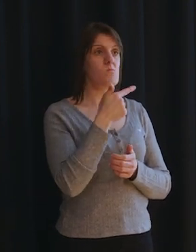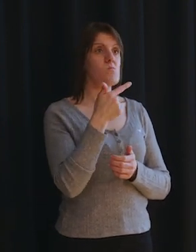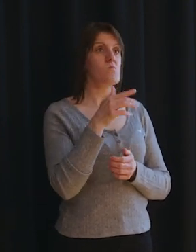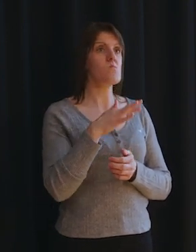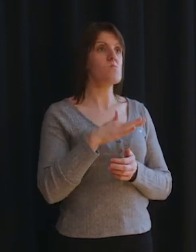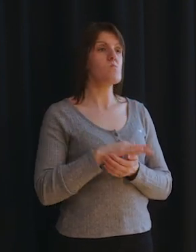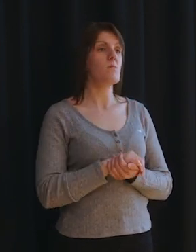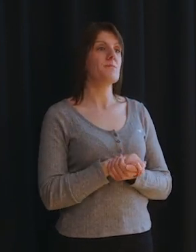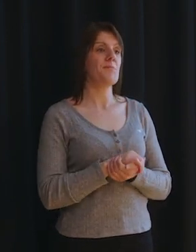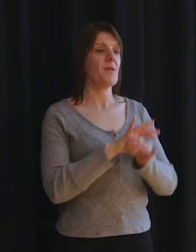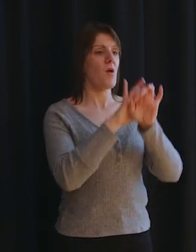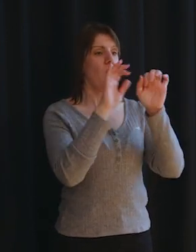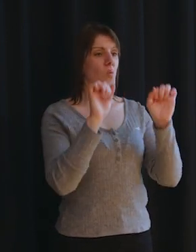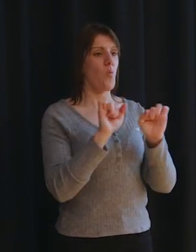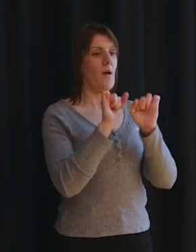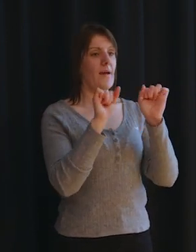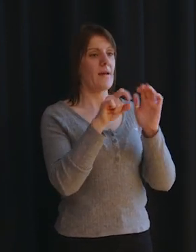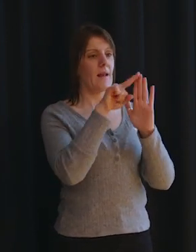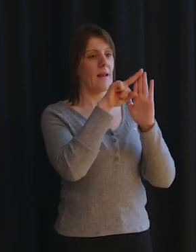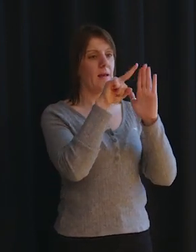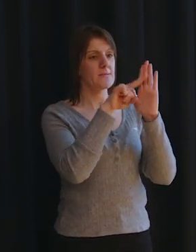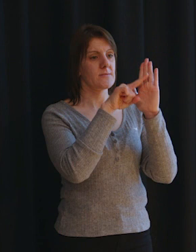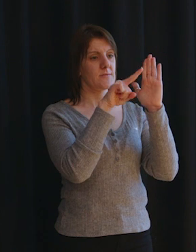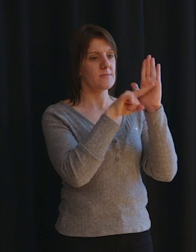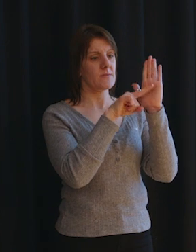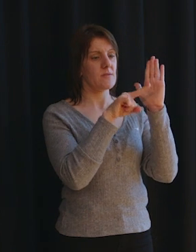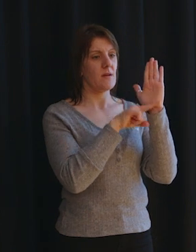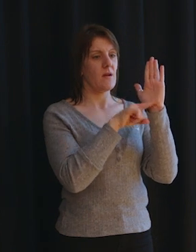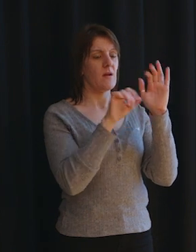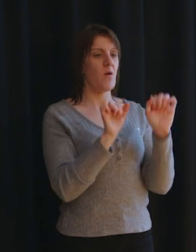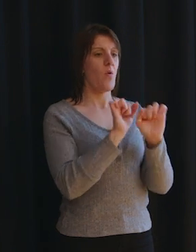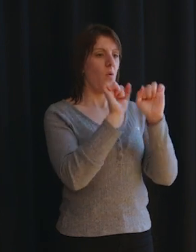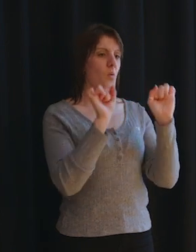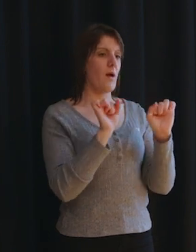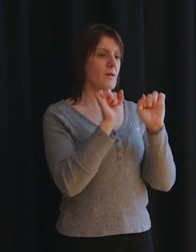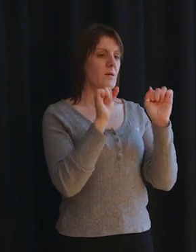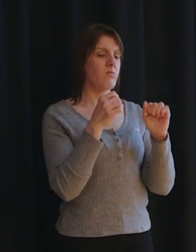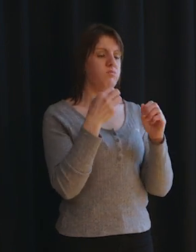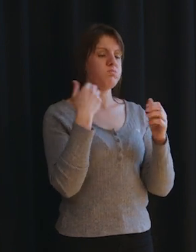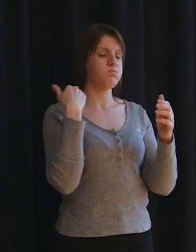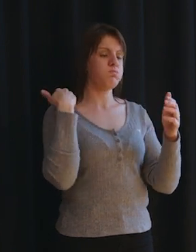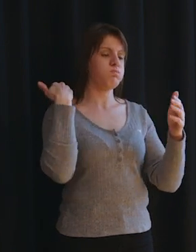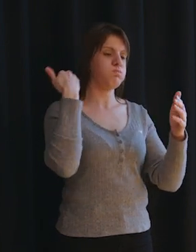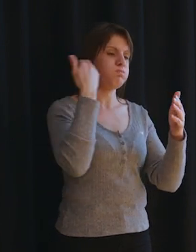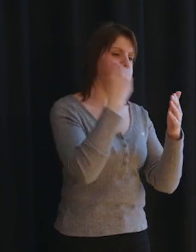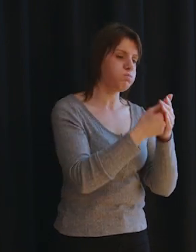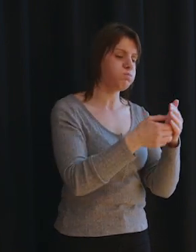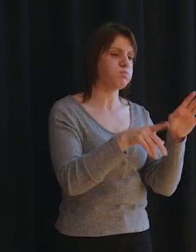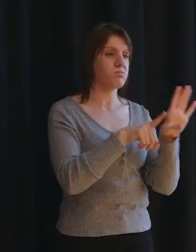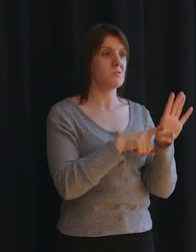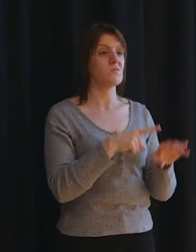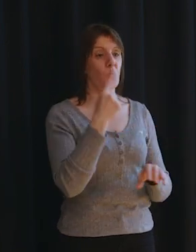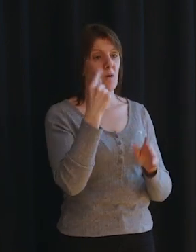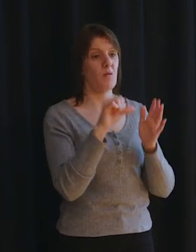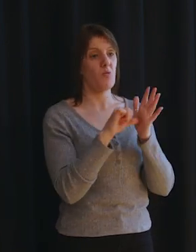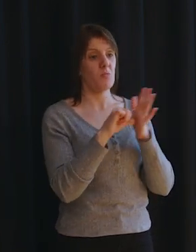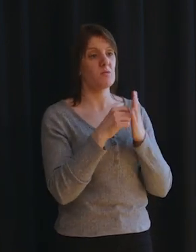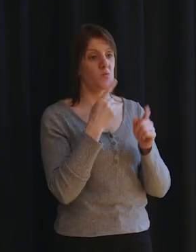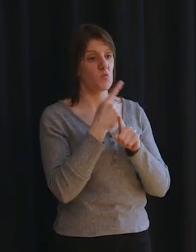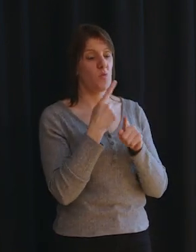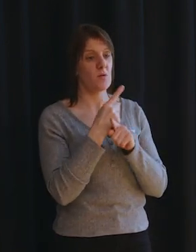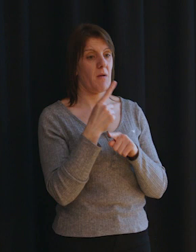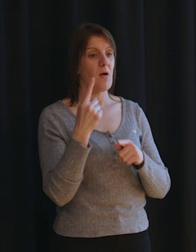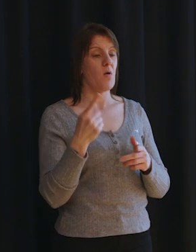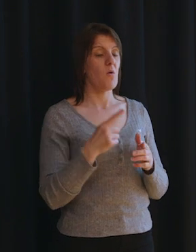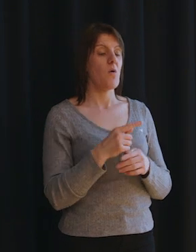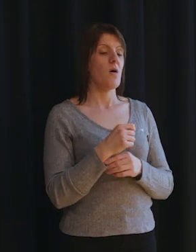actually been on a waiting list for an autism assessment for kind of several years, which is one of the issues that we've talked about.